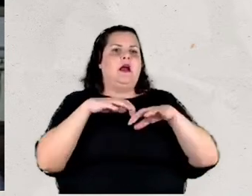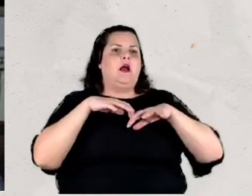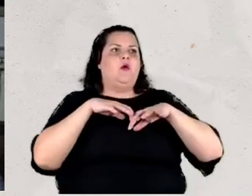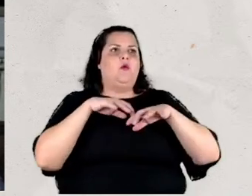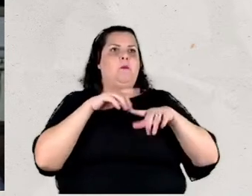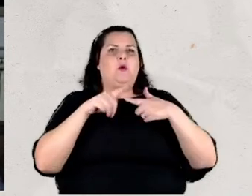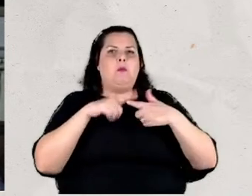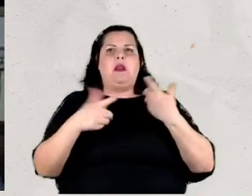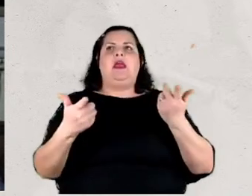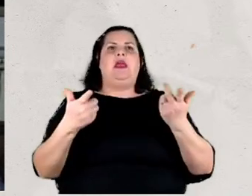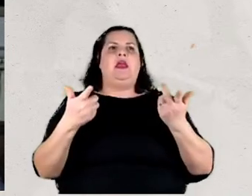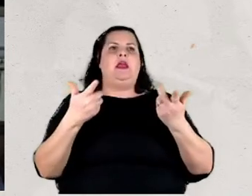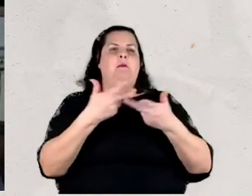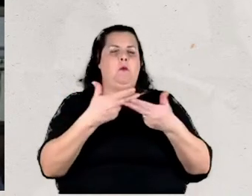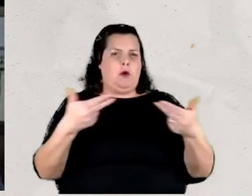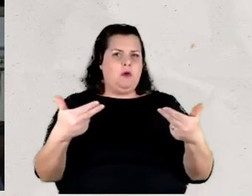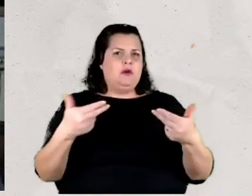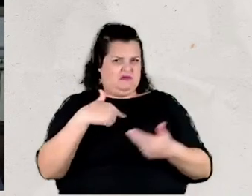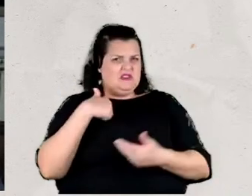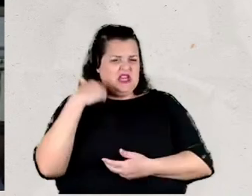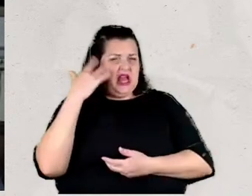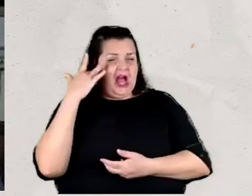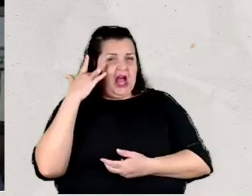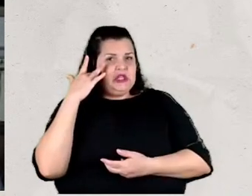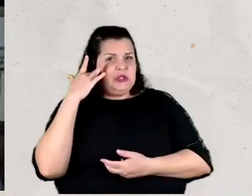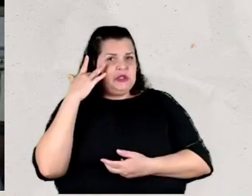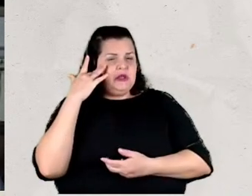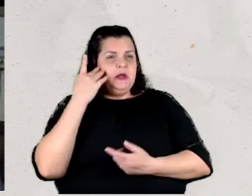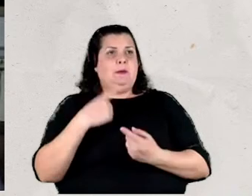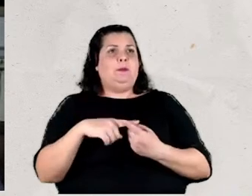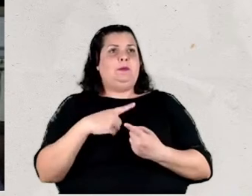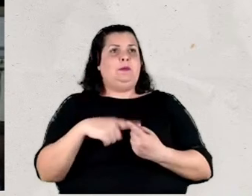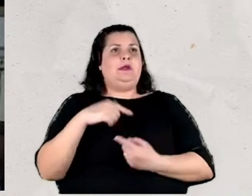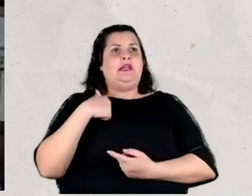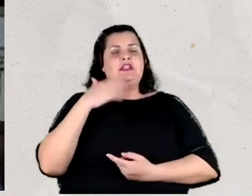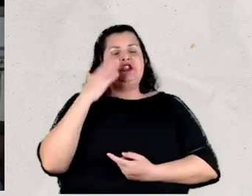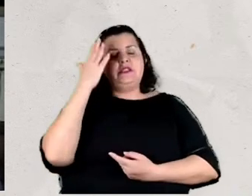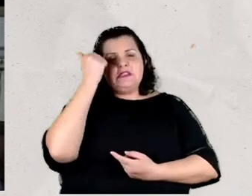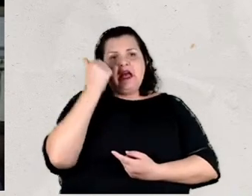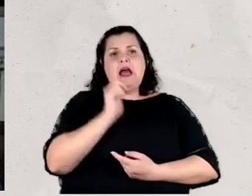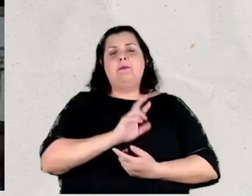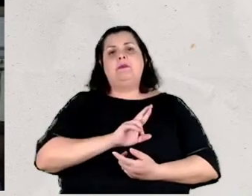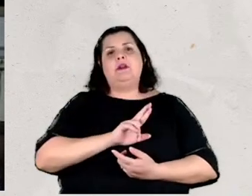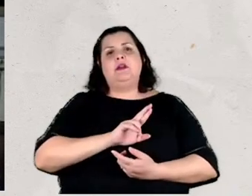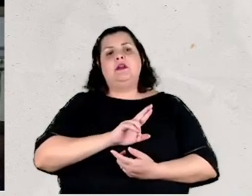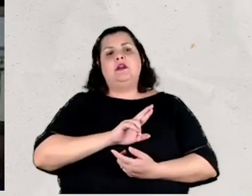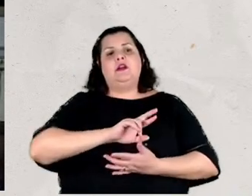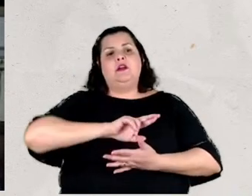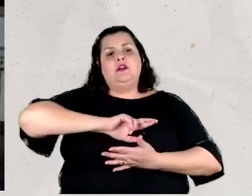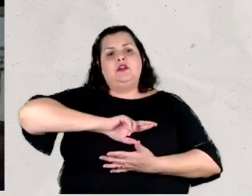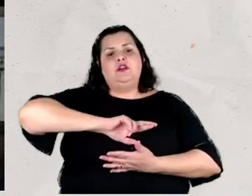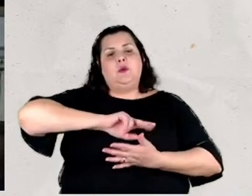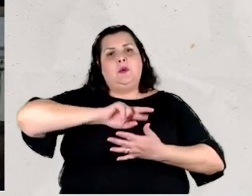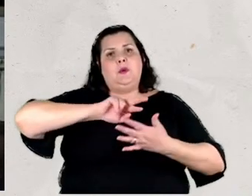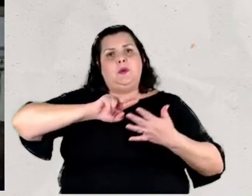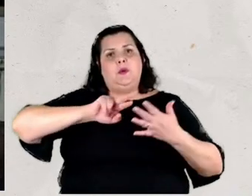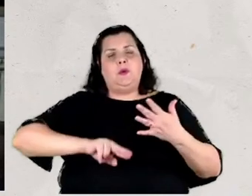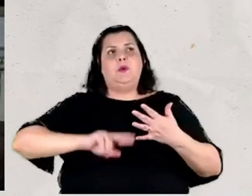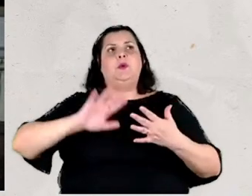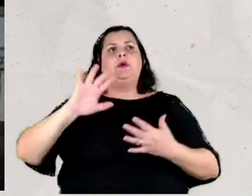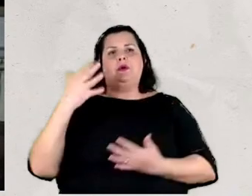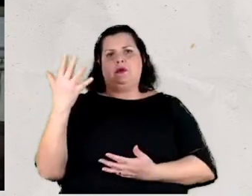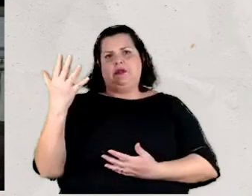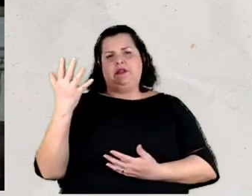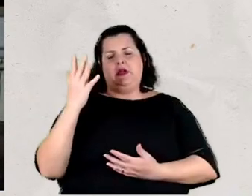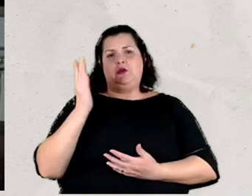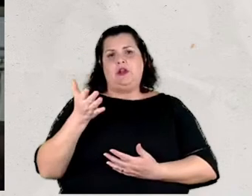of the Palestinian people, because the leadership reacts to any change in the same way. It's always